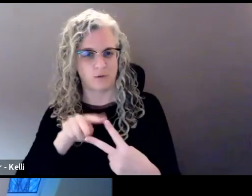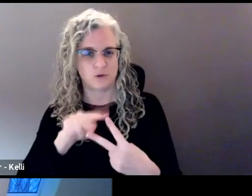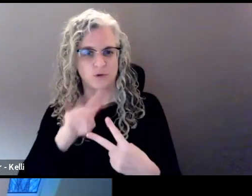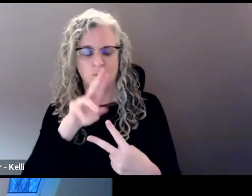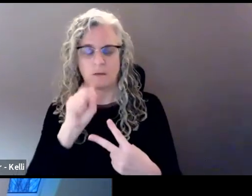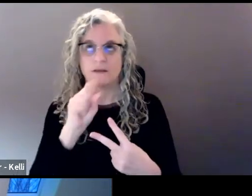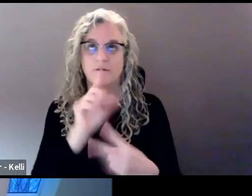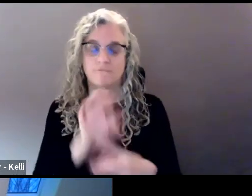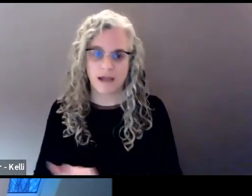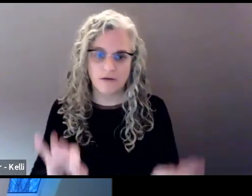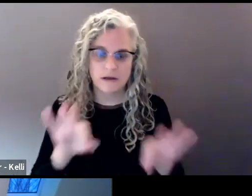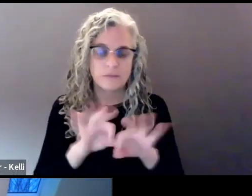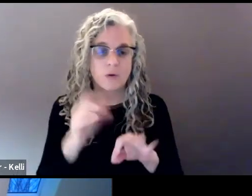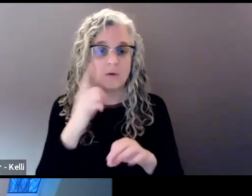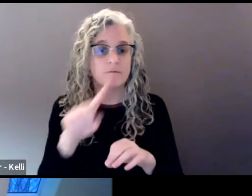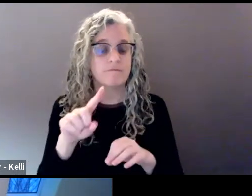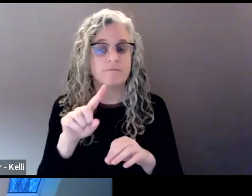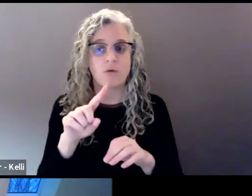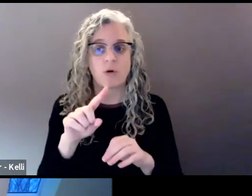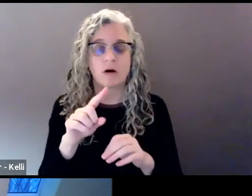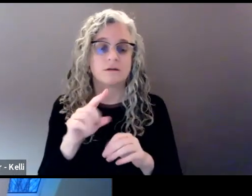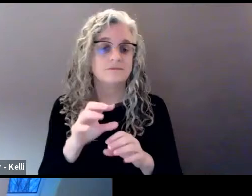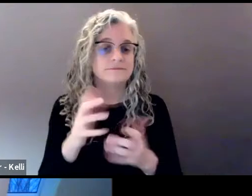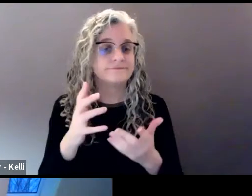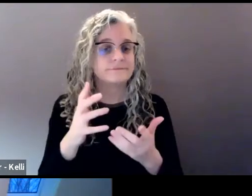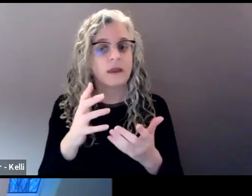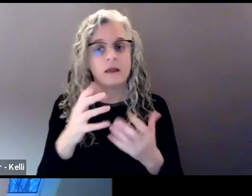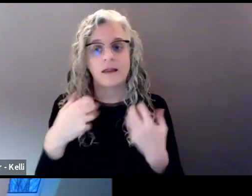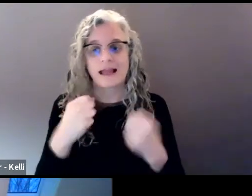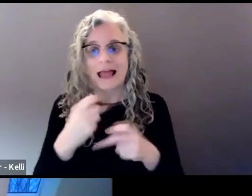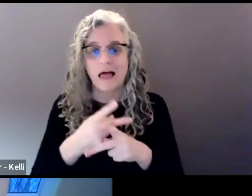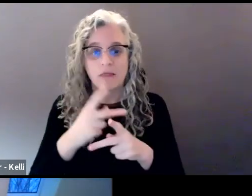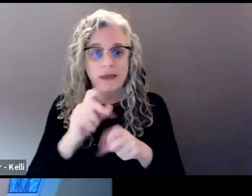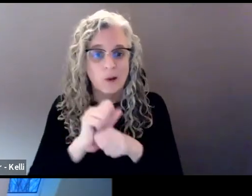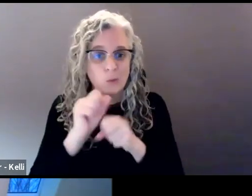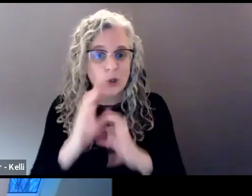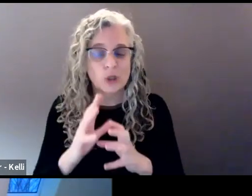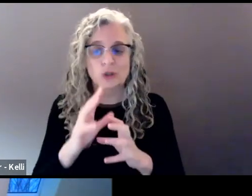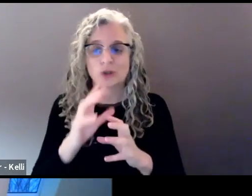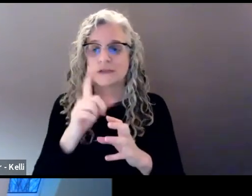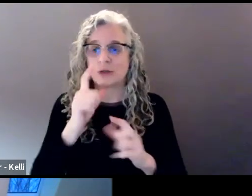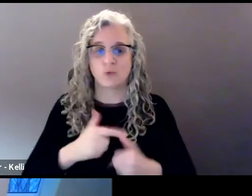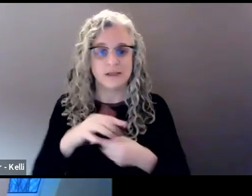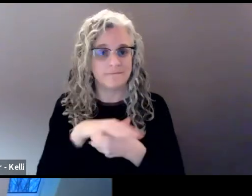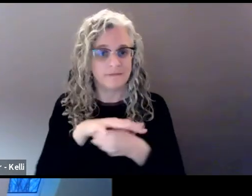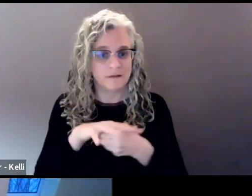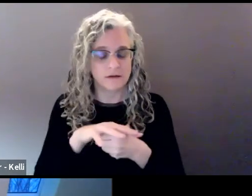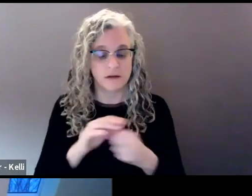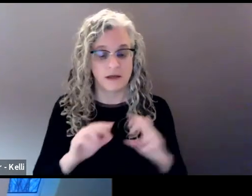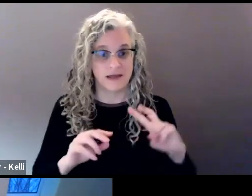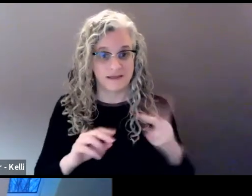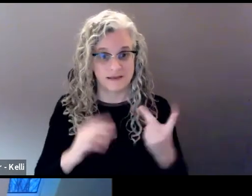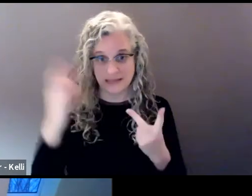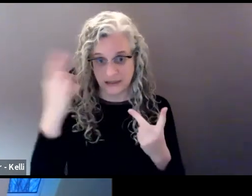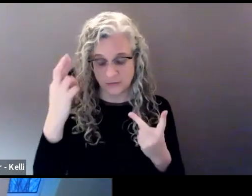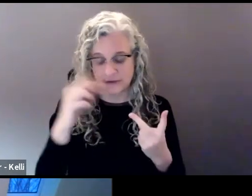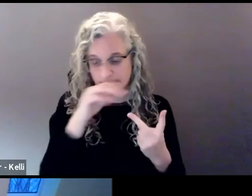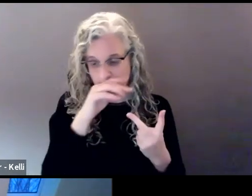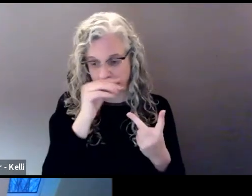essential workers, our citizens, and the citizens of the surrounding area. Secondly, with regard to